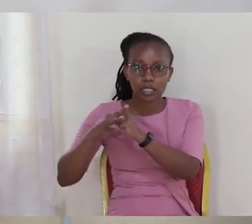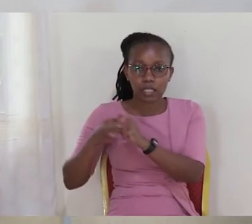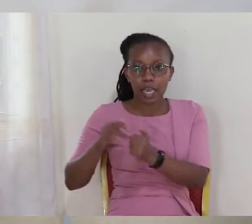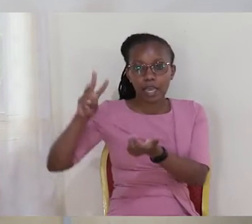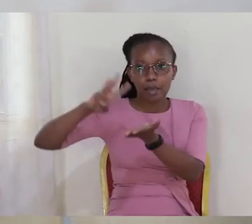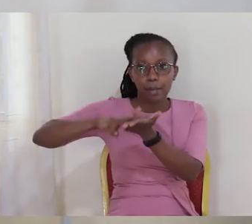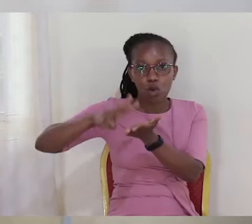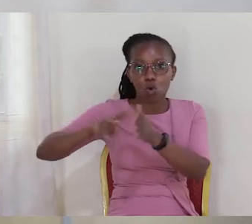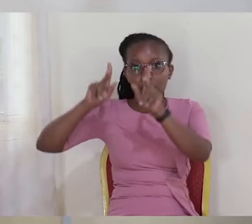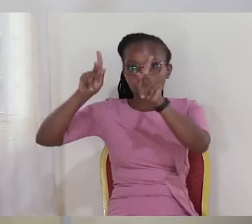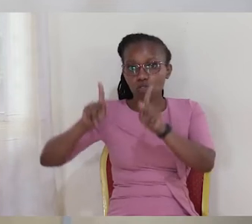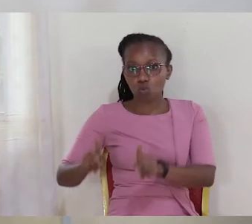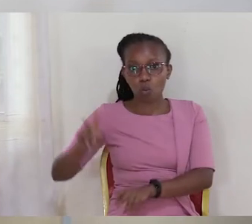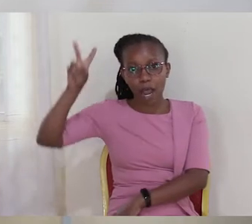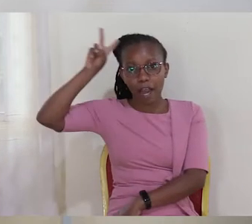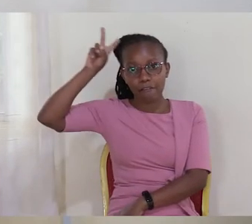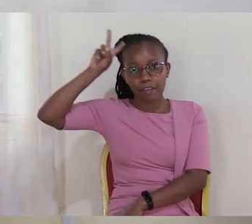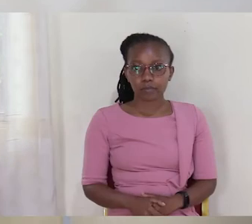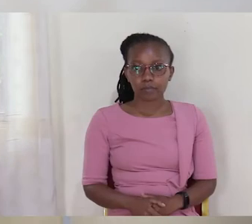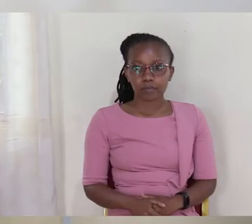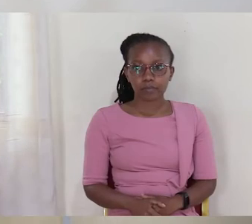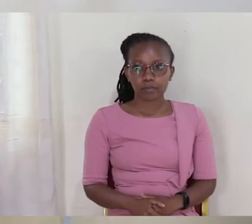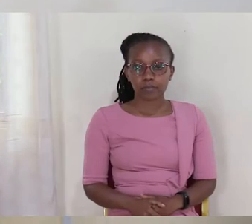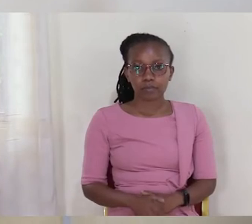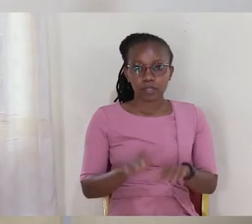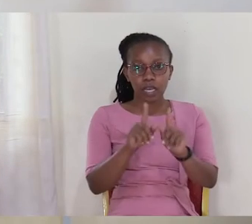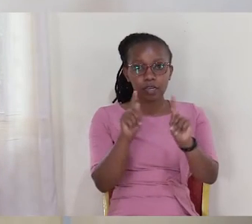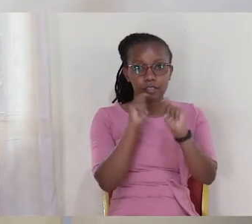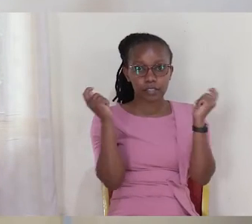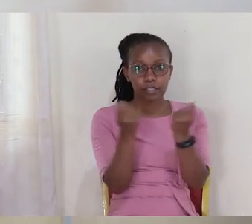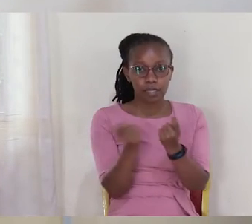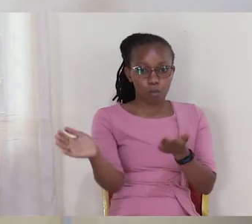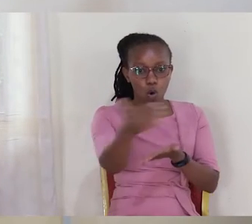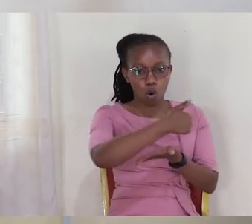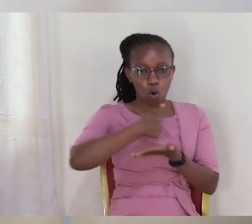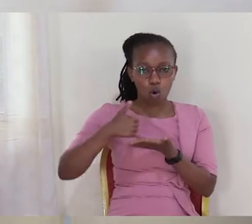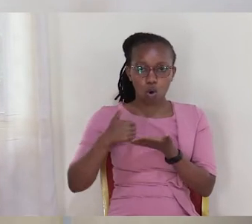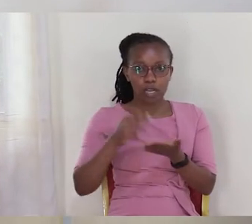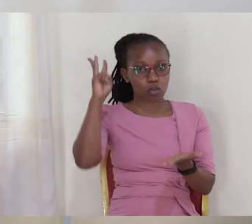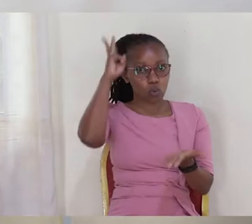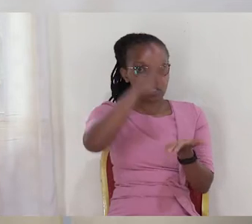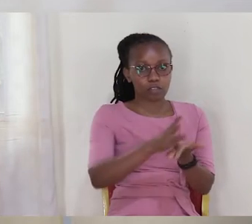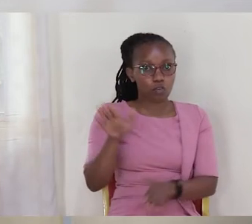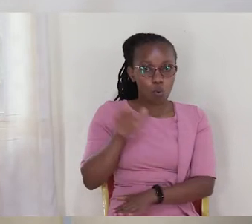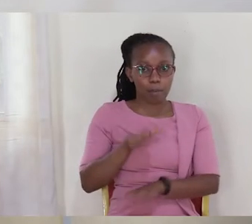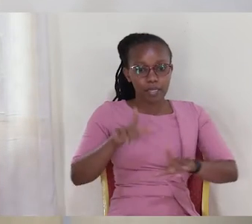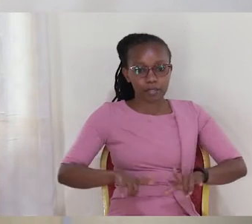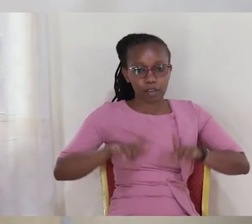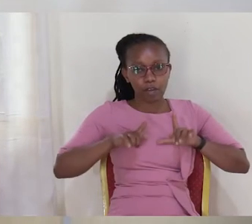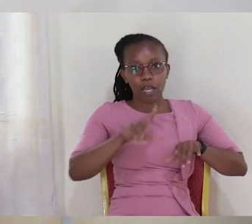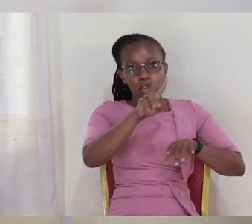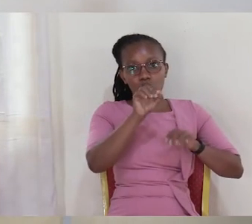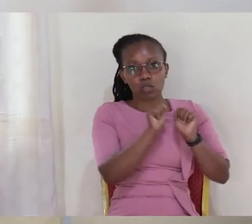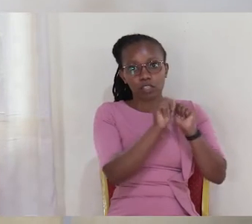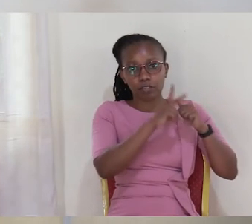Migori, Kisumu, and Vihiga counties. The team collected testimonies from women survivors from the